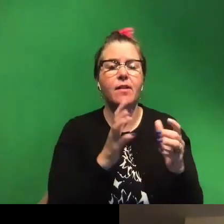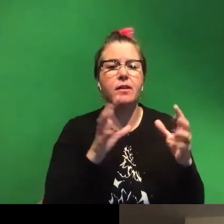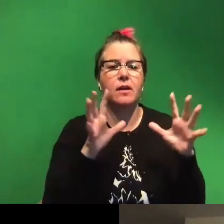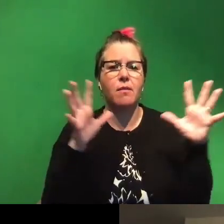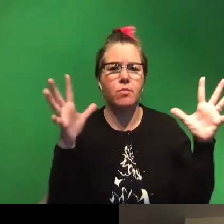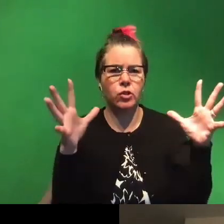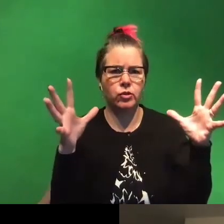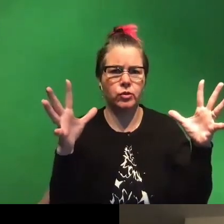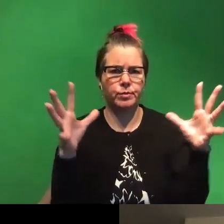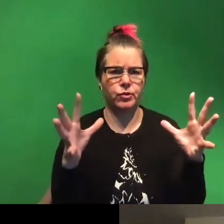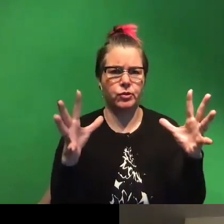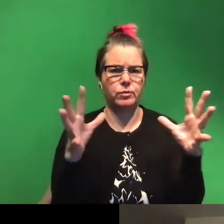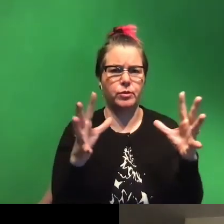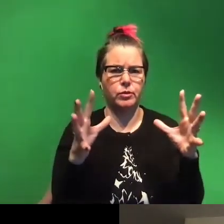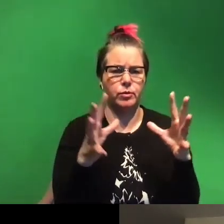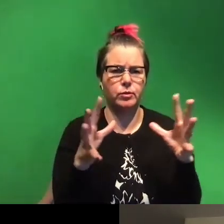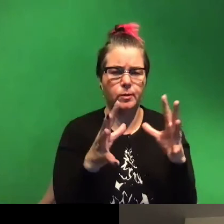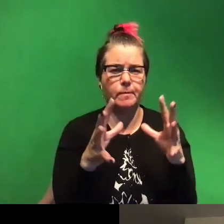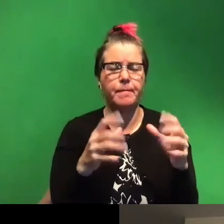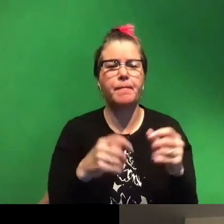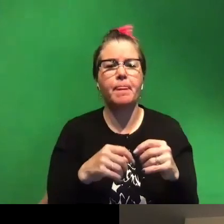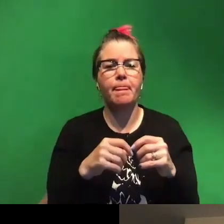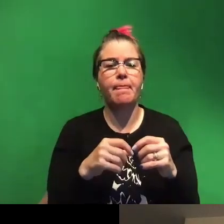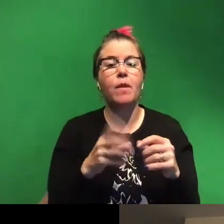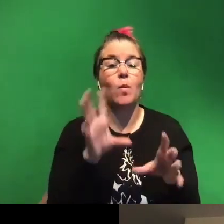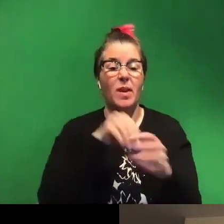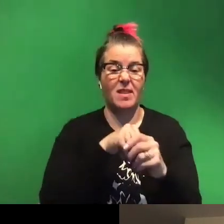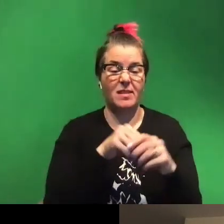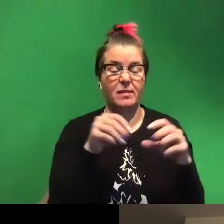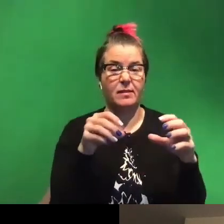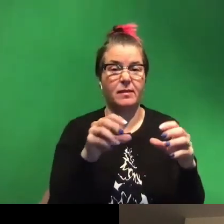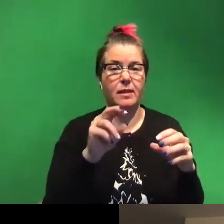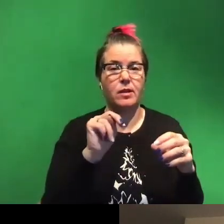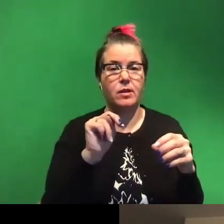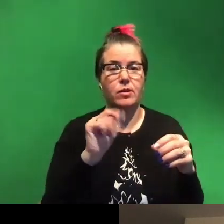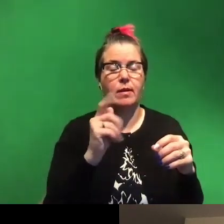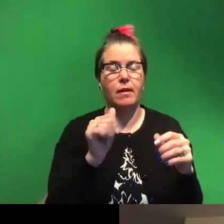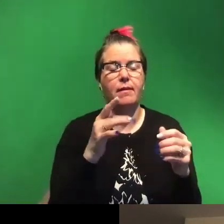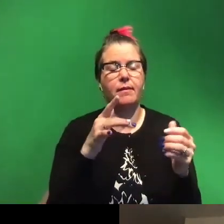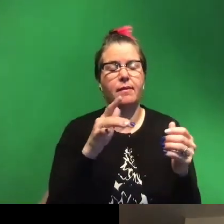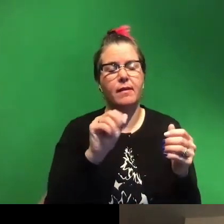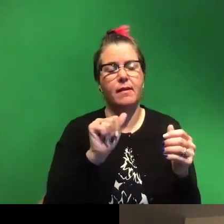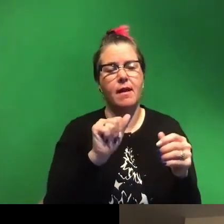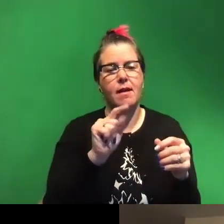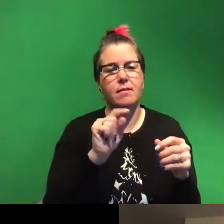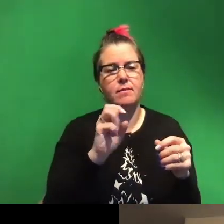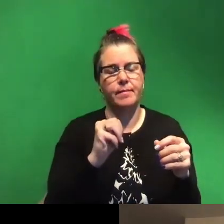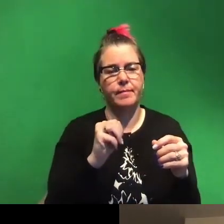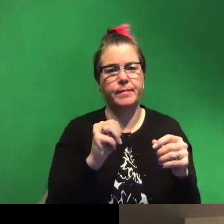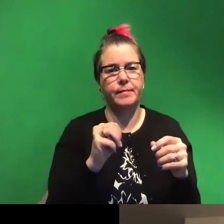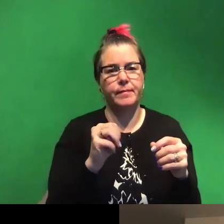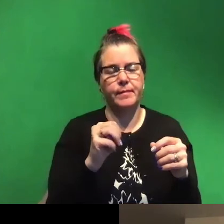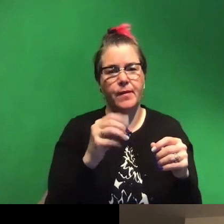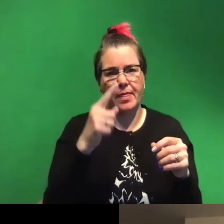pushed. Everything's being pushed, and within the nuclei of the atom. So that's when you have to think very